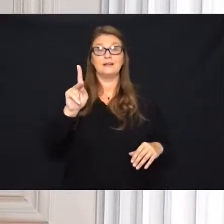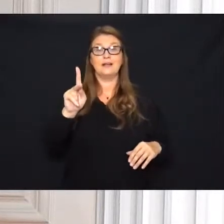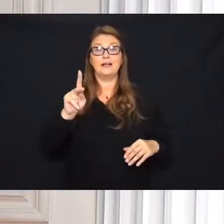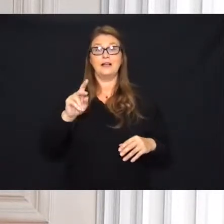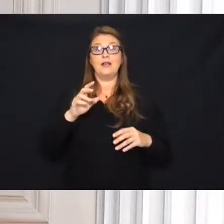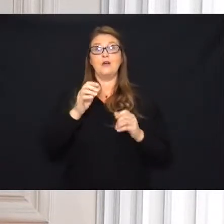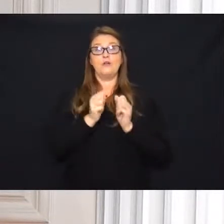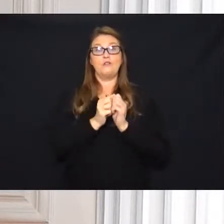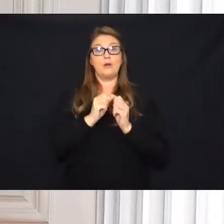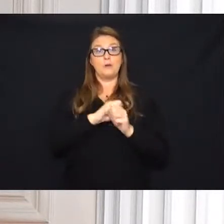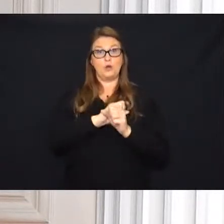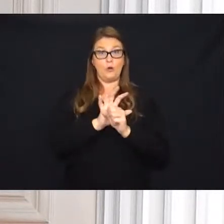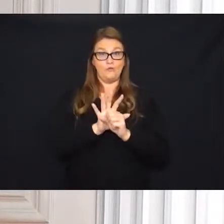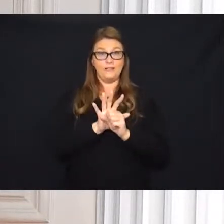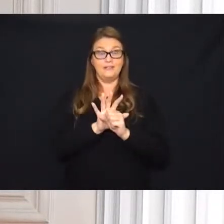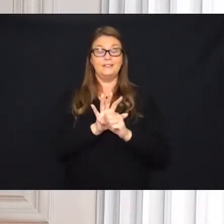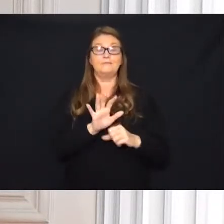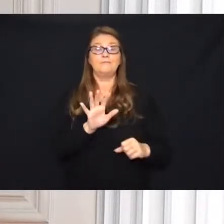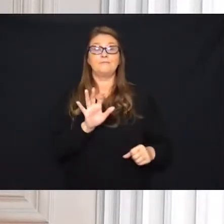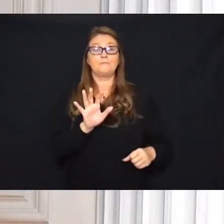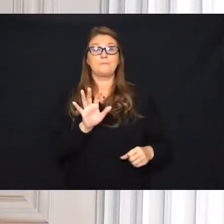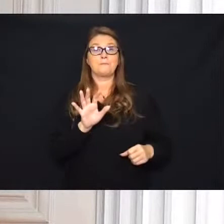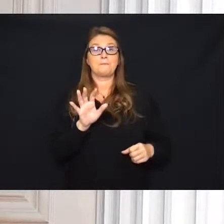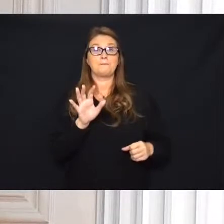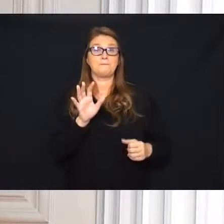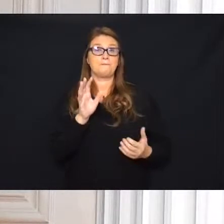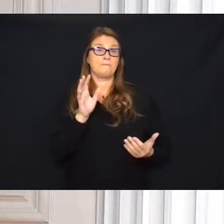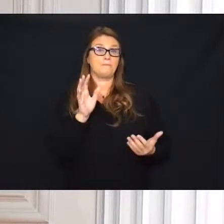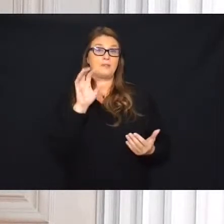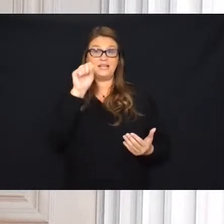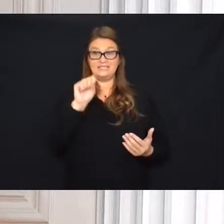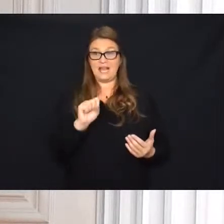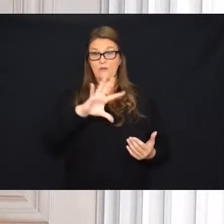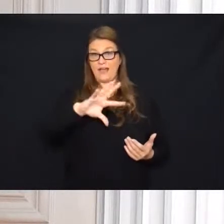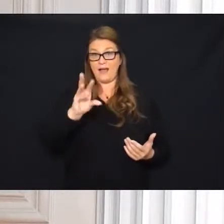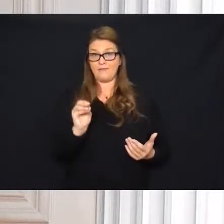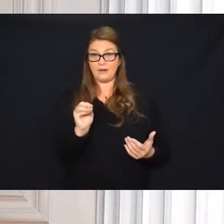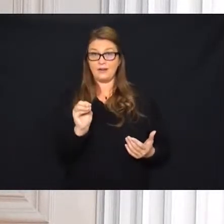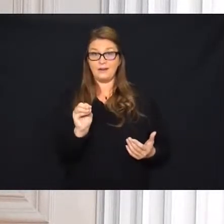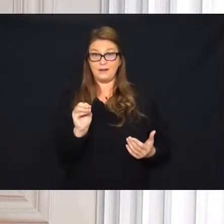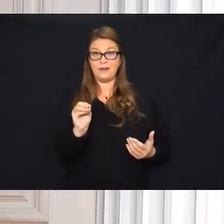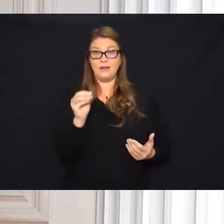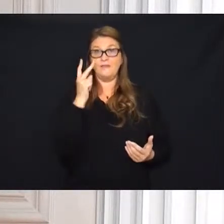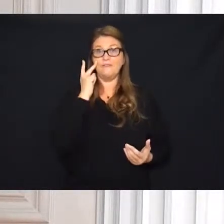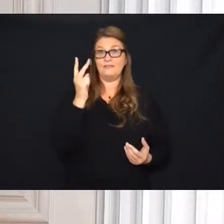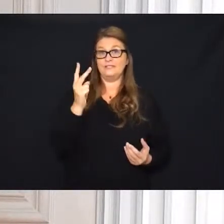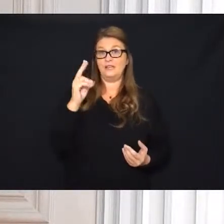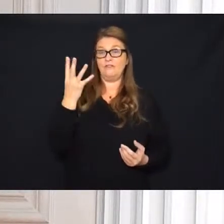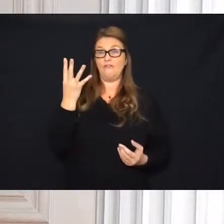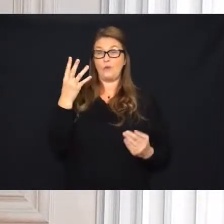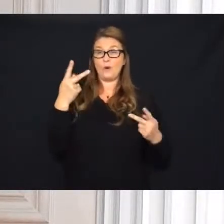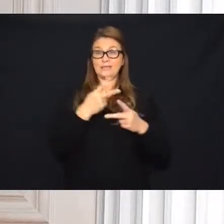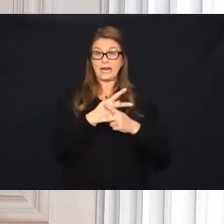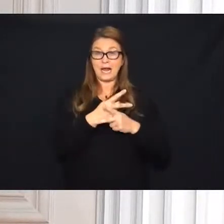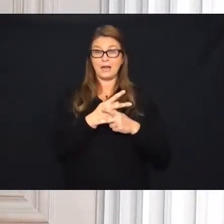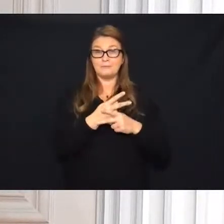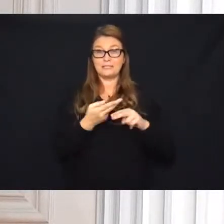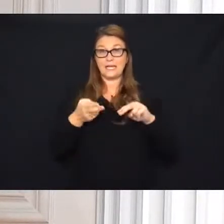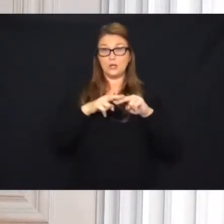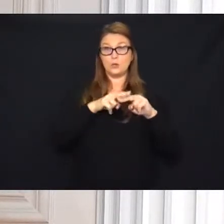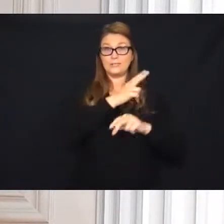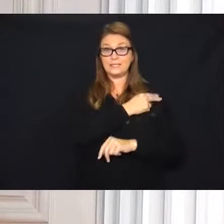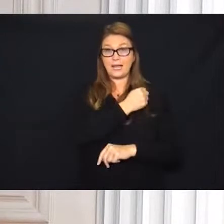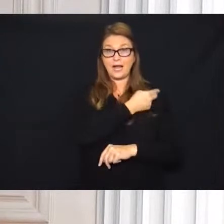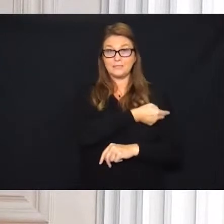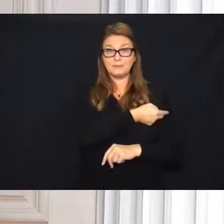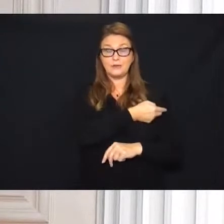COVID-19 at a different level than we've seen before. In South Africa, they also saw a 4 times increase in hospitalizations